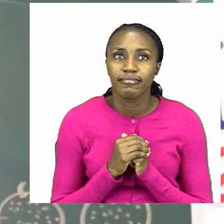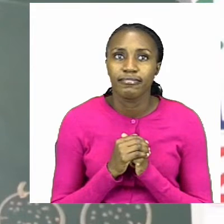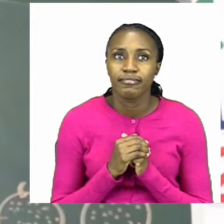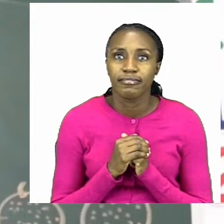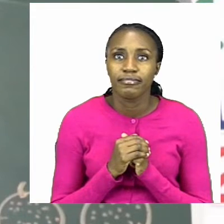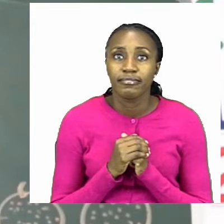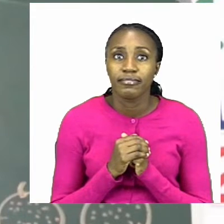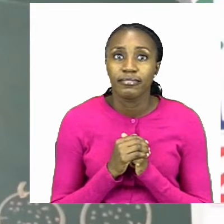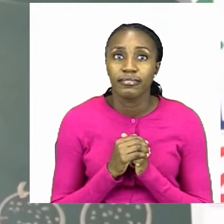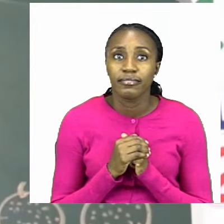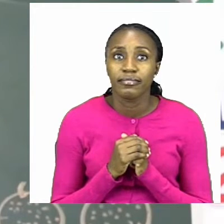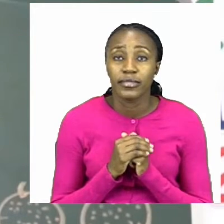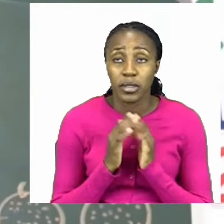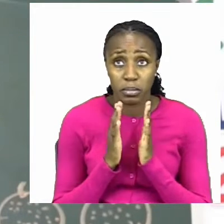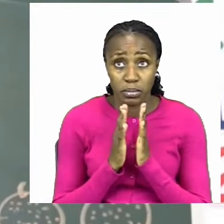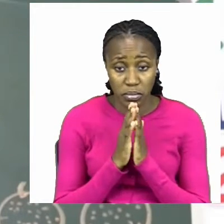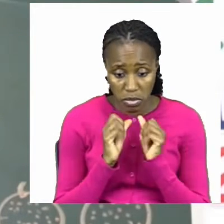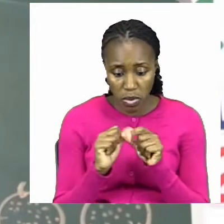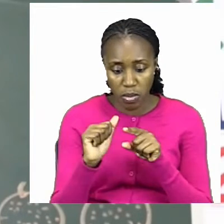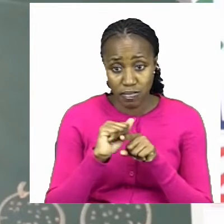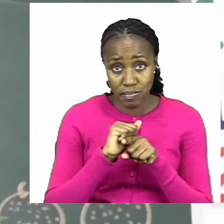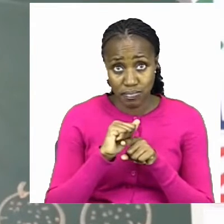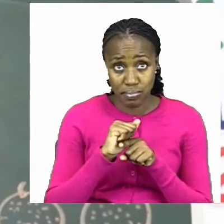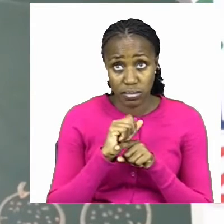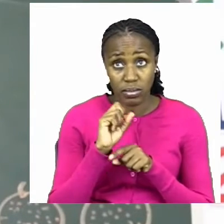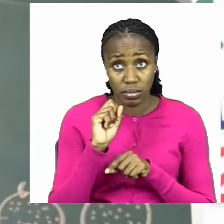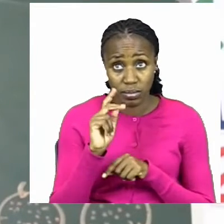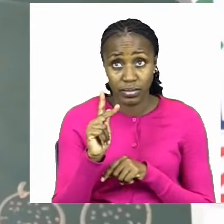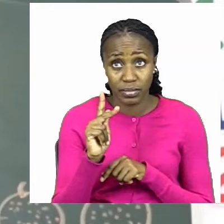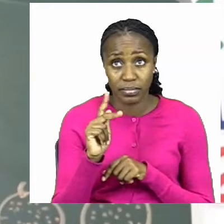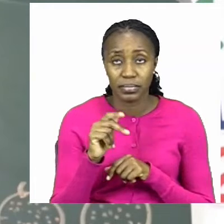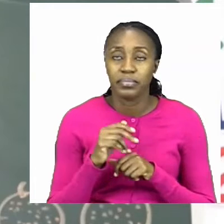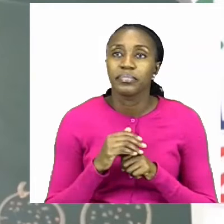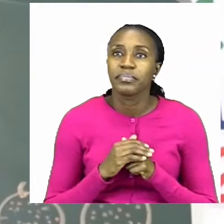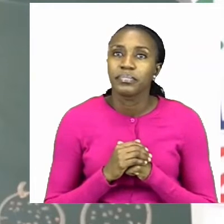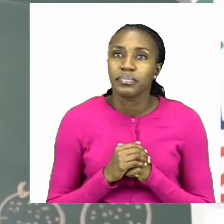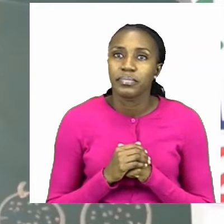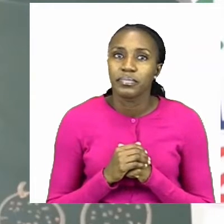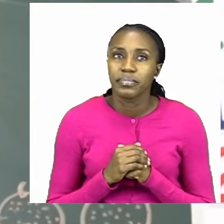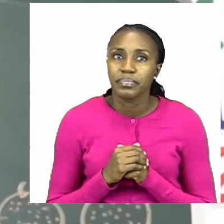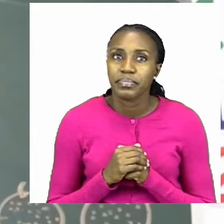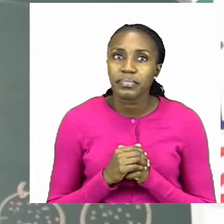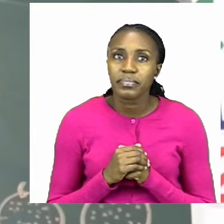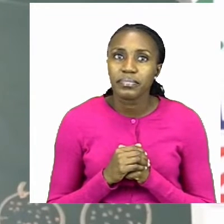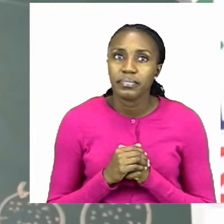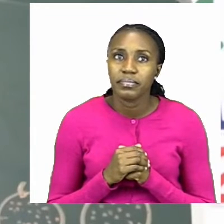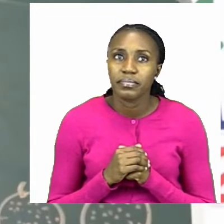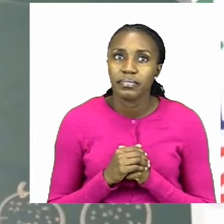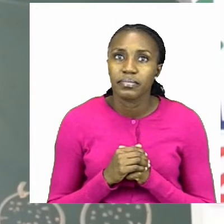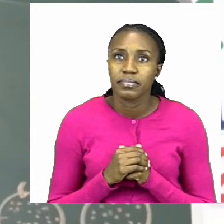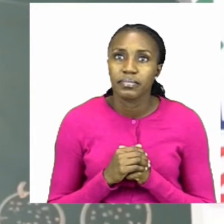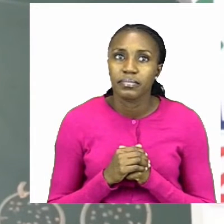I want you to try your tracing one more time, just as we have done it over there. But before